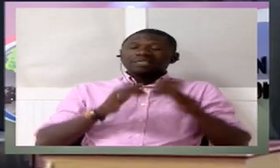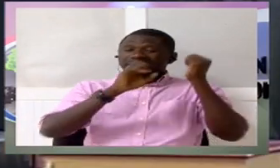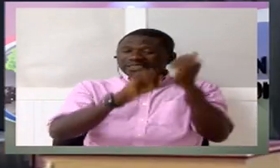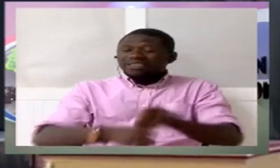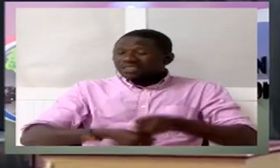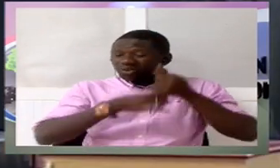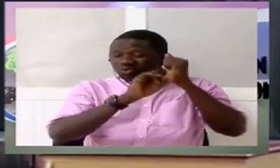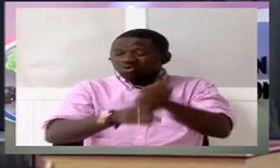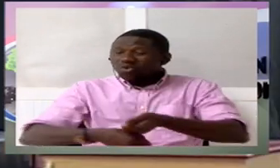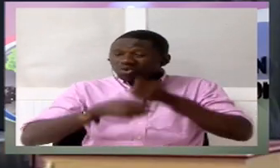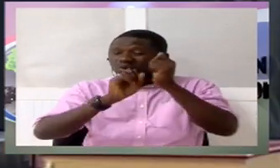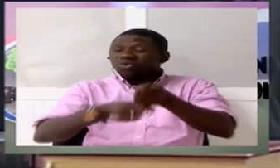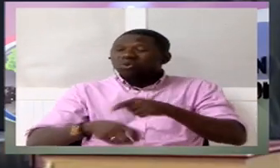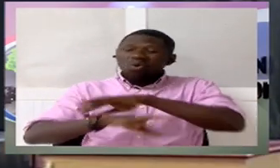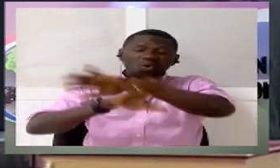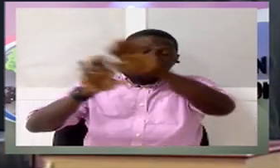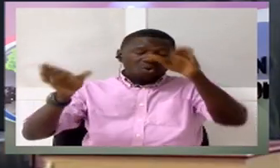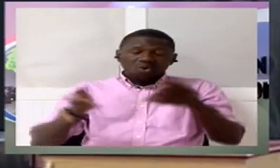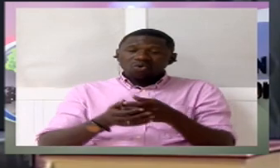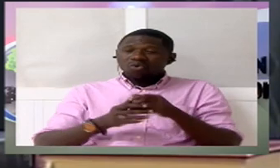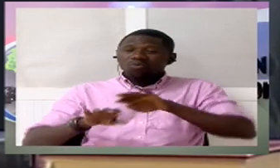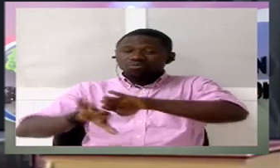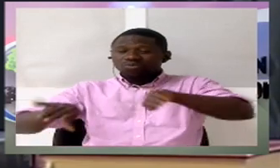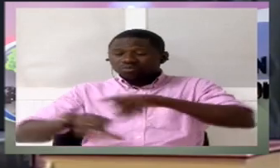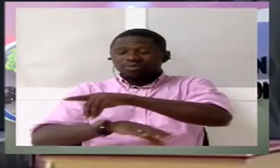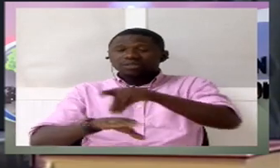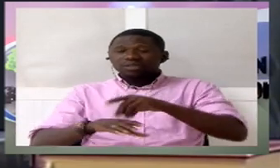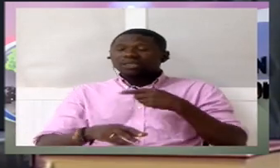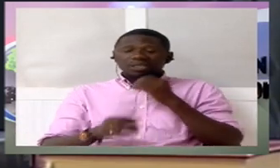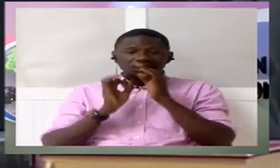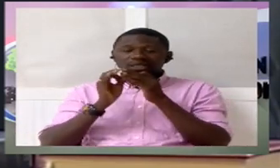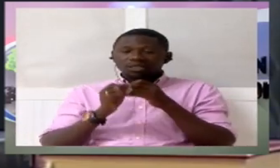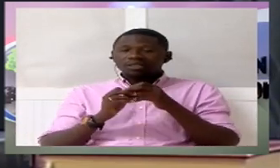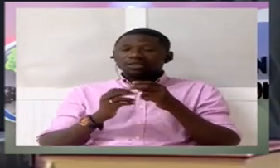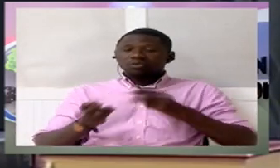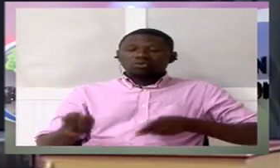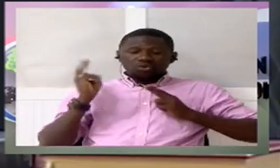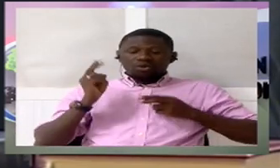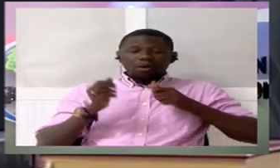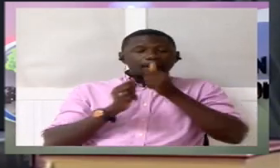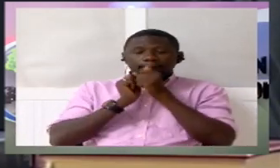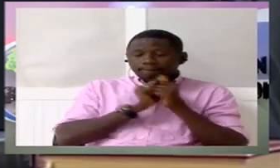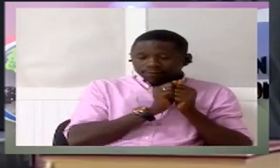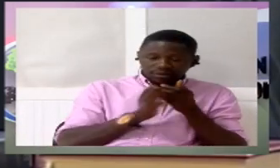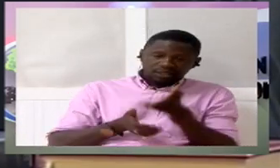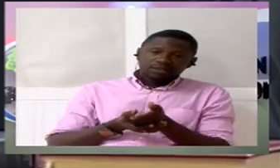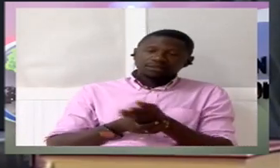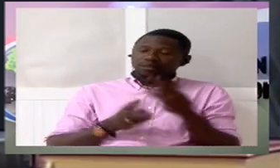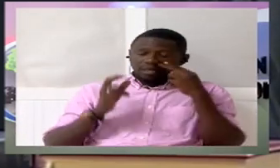They dug the whole pool. They said that guns were hidden there. They didn't find any